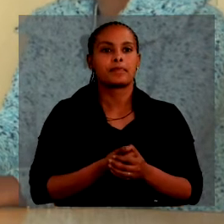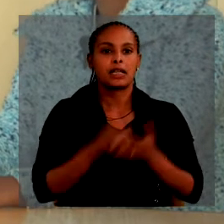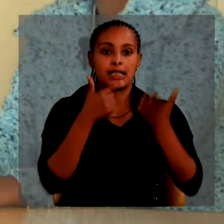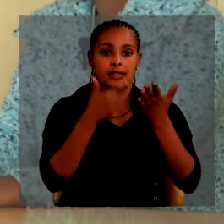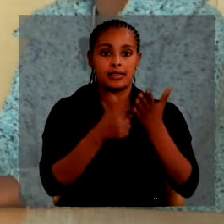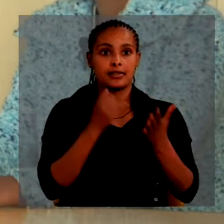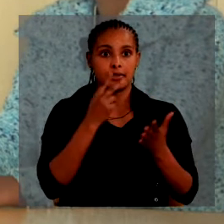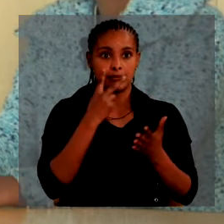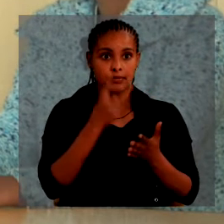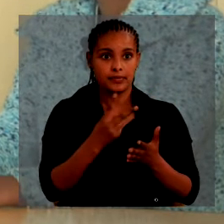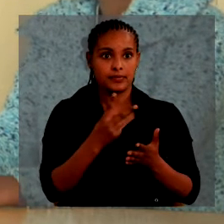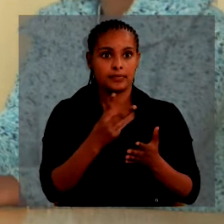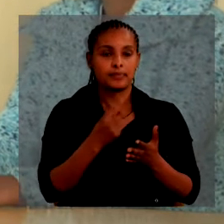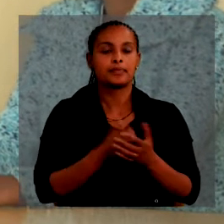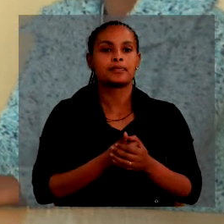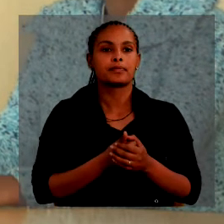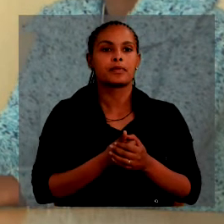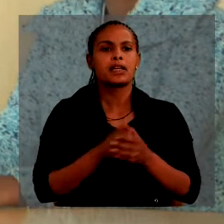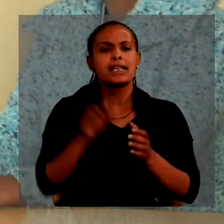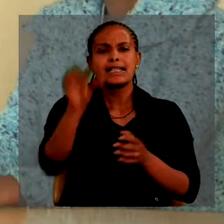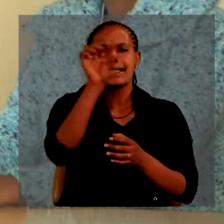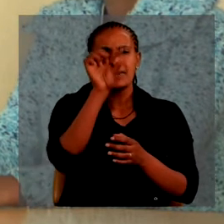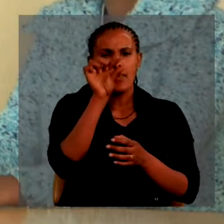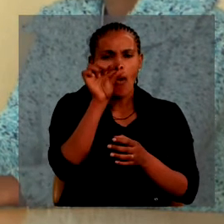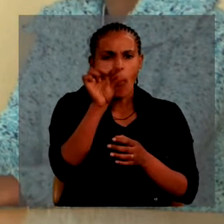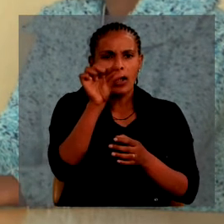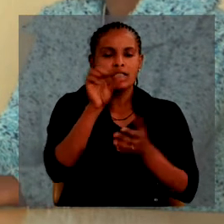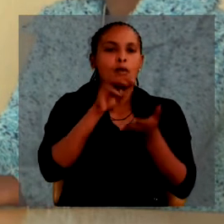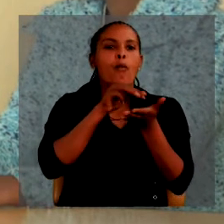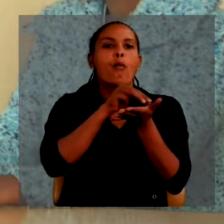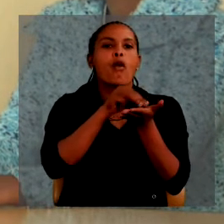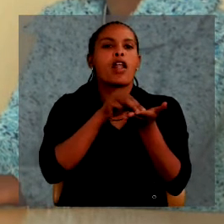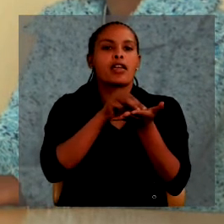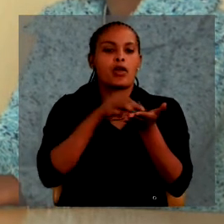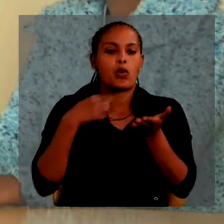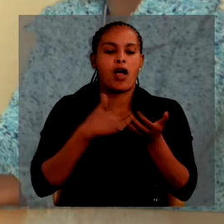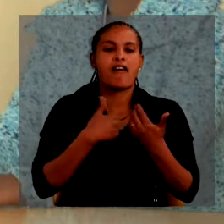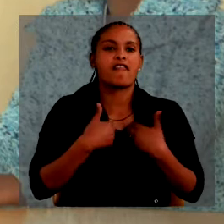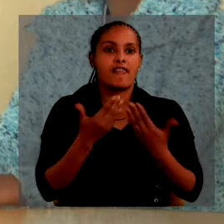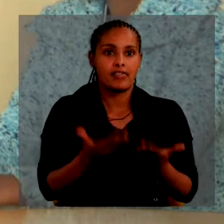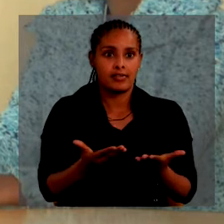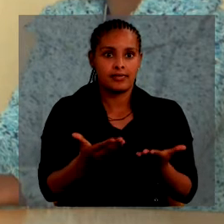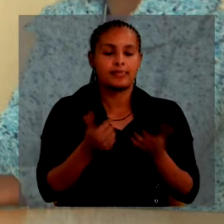This is the smallest molecule we have.